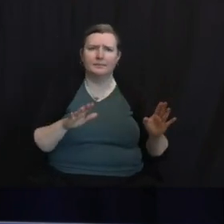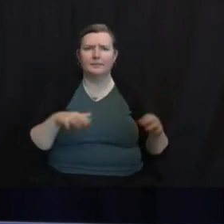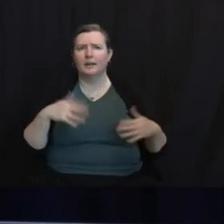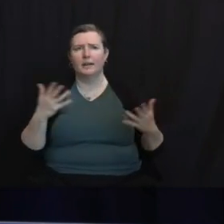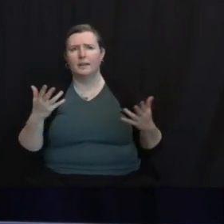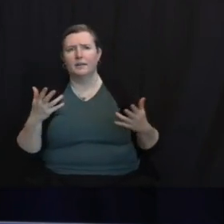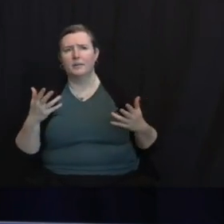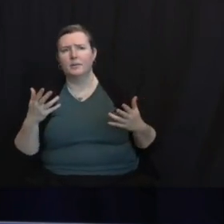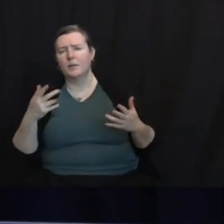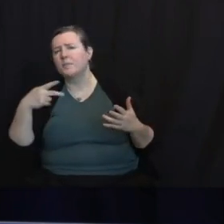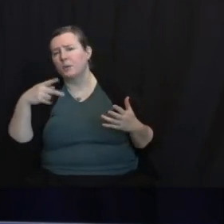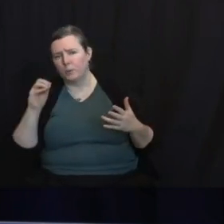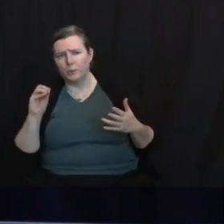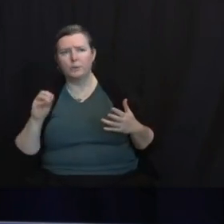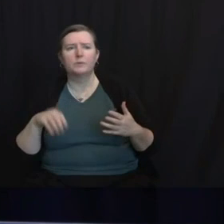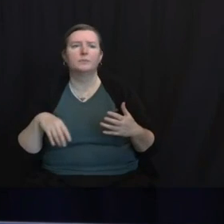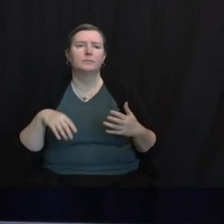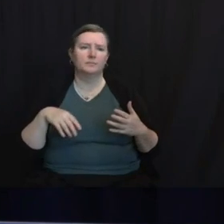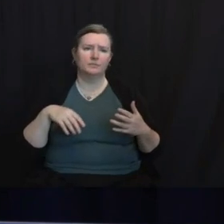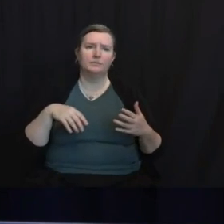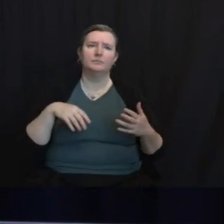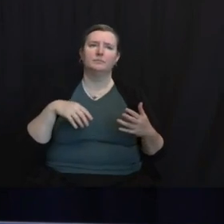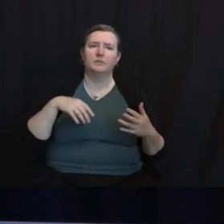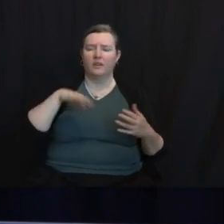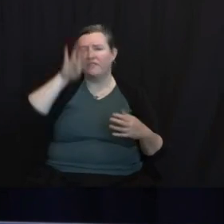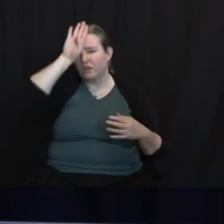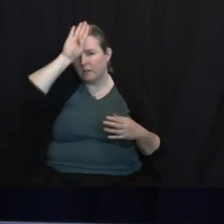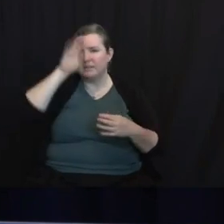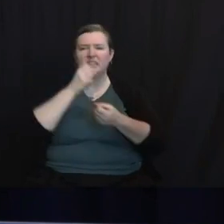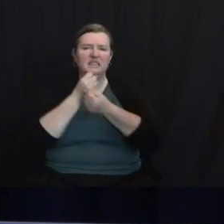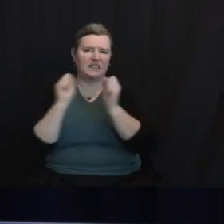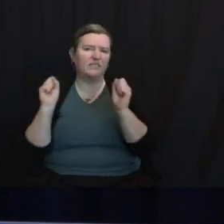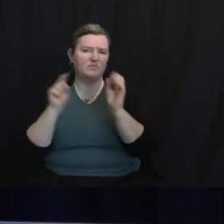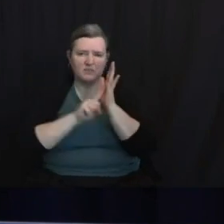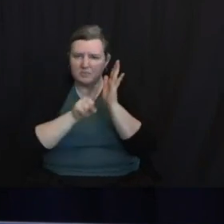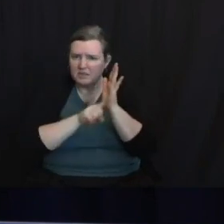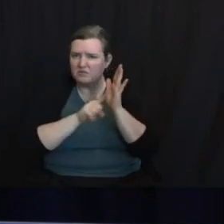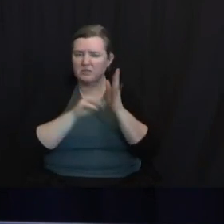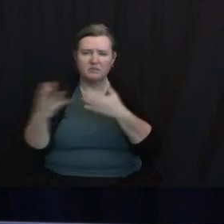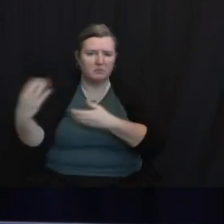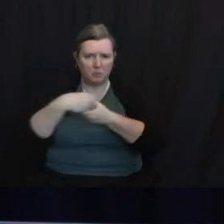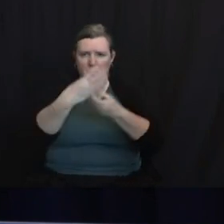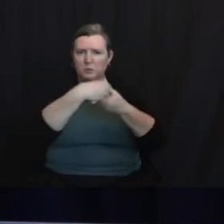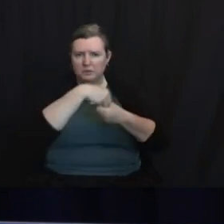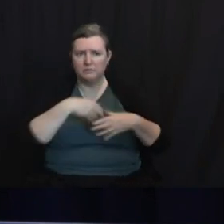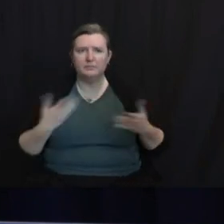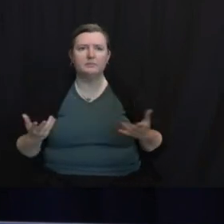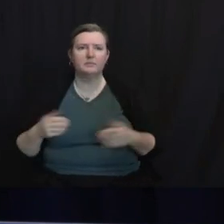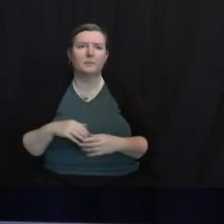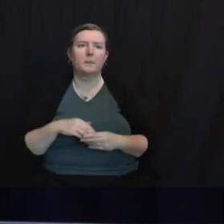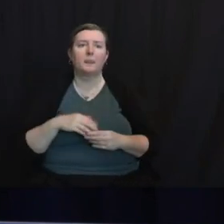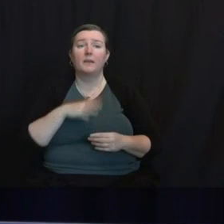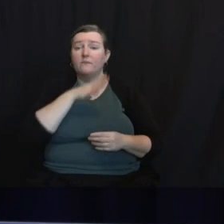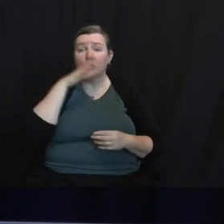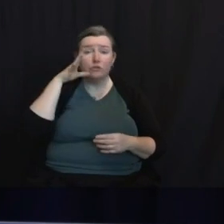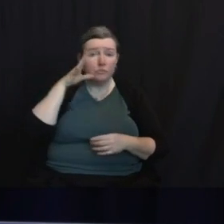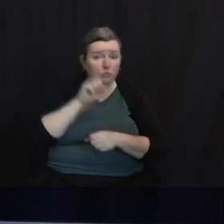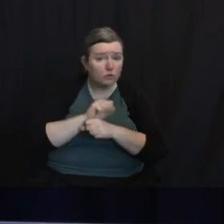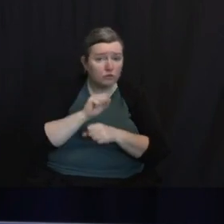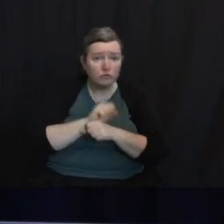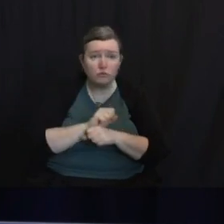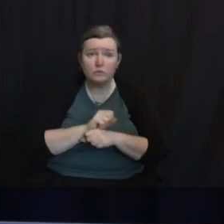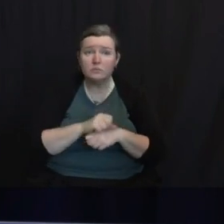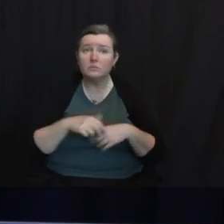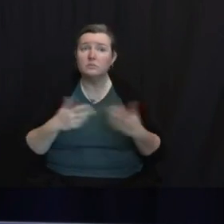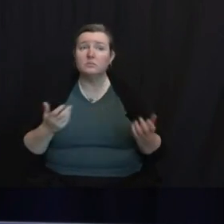fire safety inspectors, are included. Migrant farm workers or seasonal workers are included, members of tribal communities,